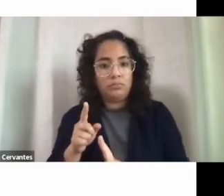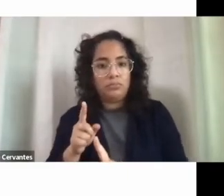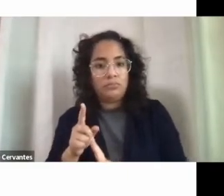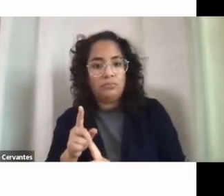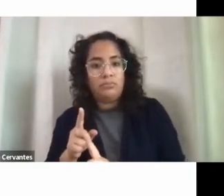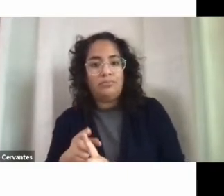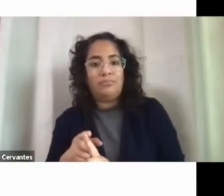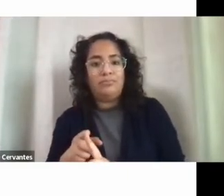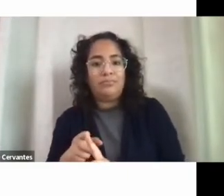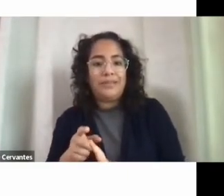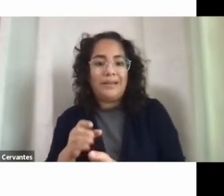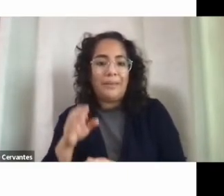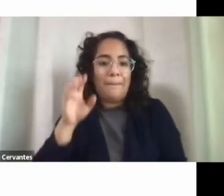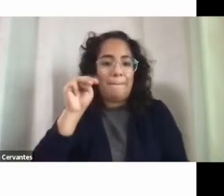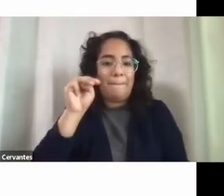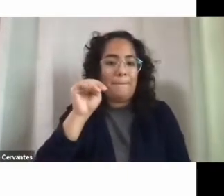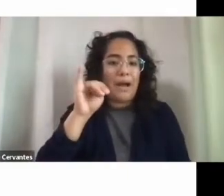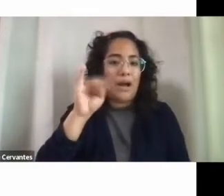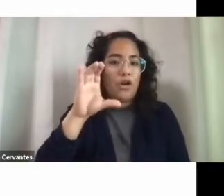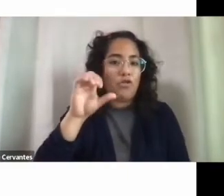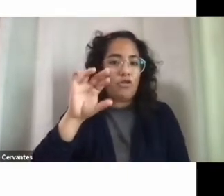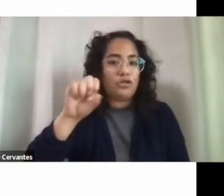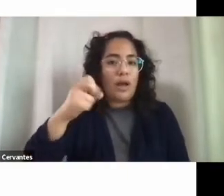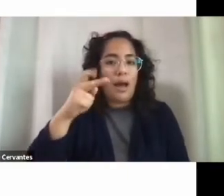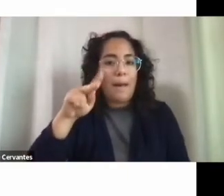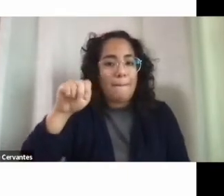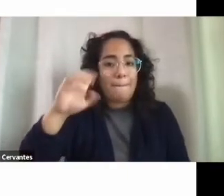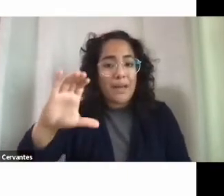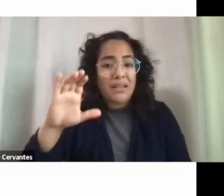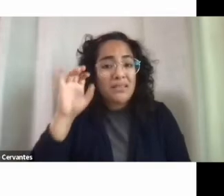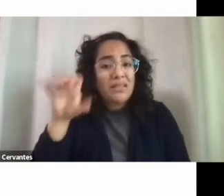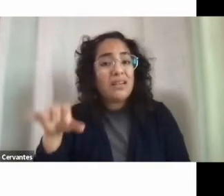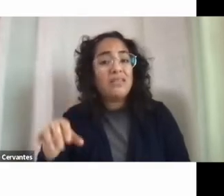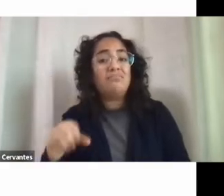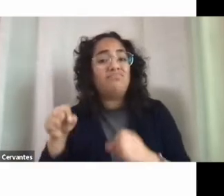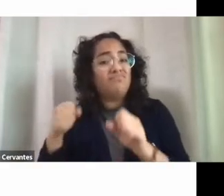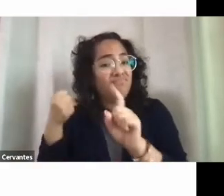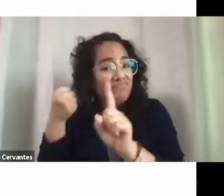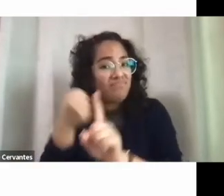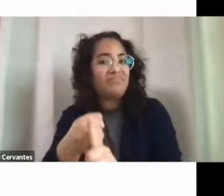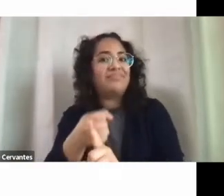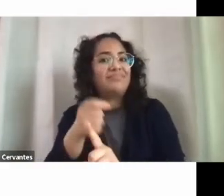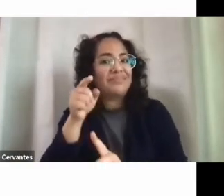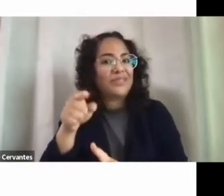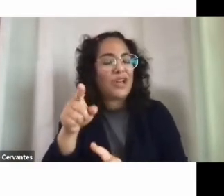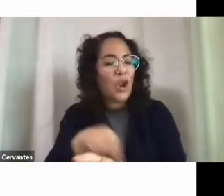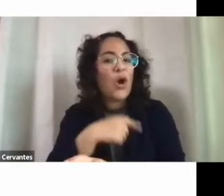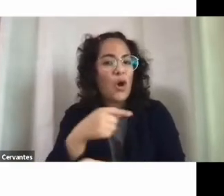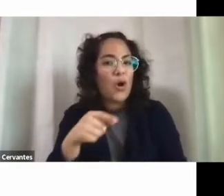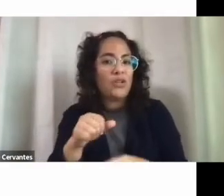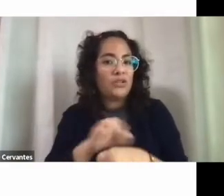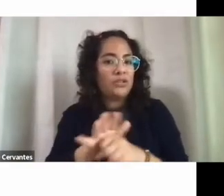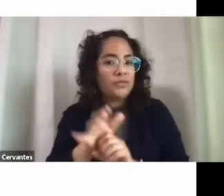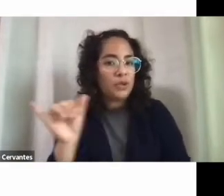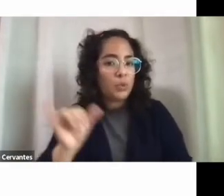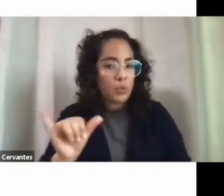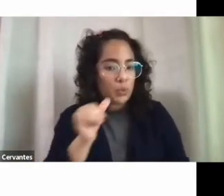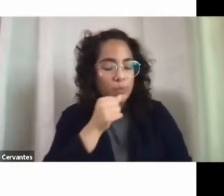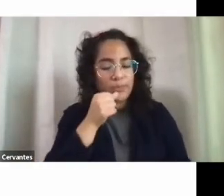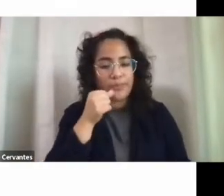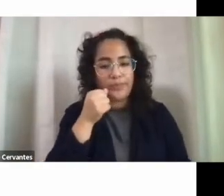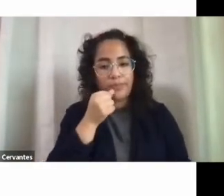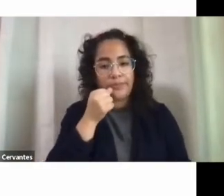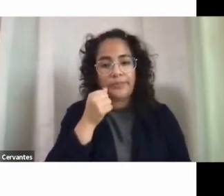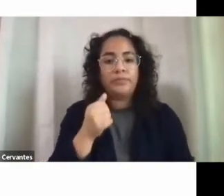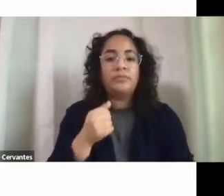level could be contributing to long COVID symptoms. And so that's being investigated. And then the last point